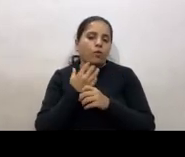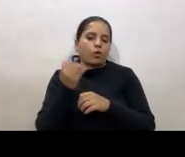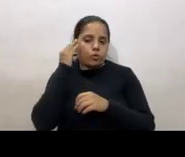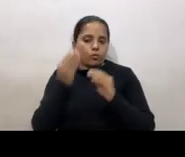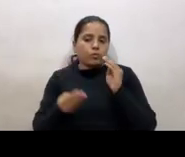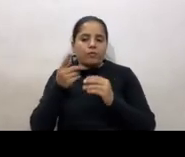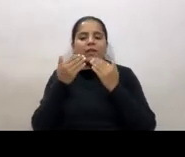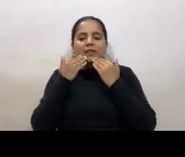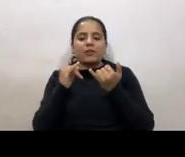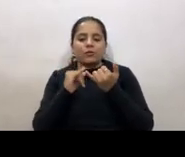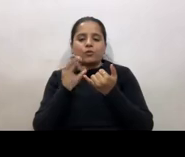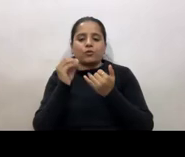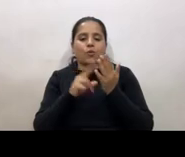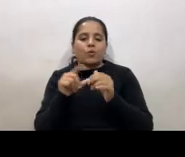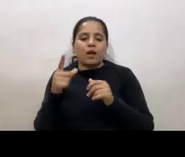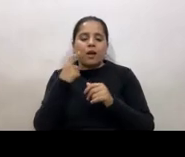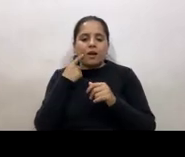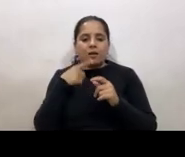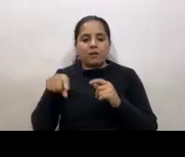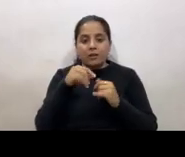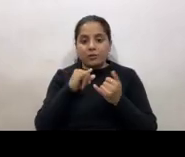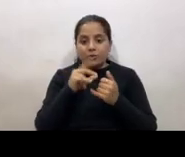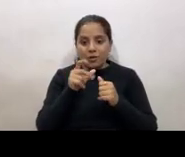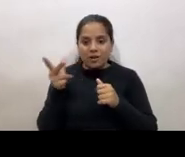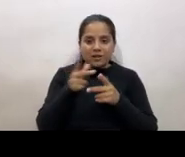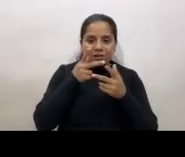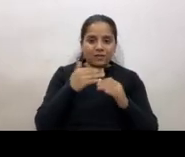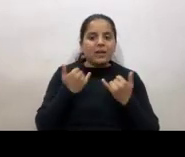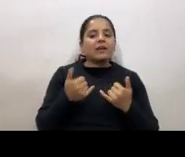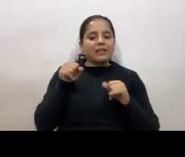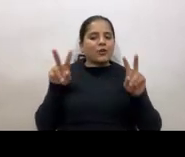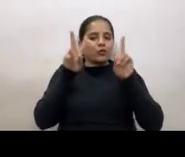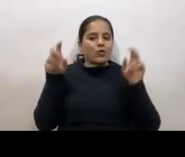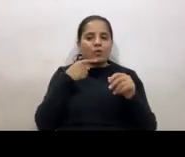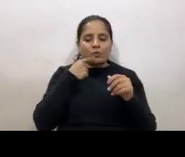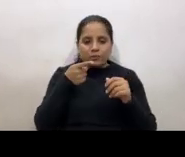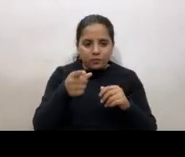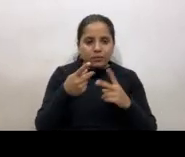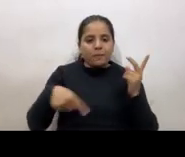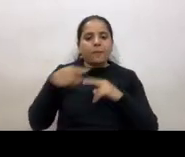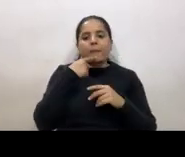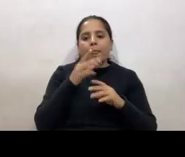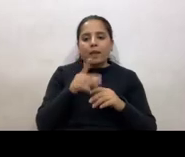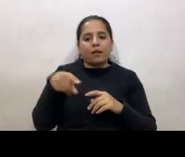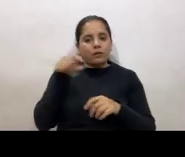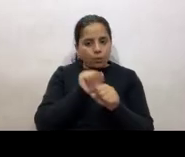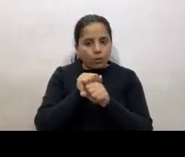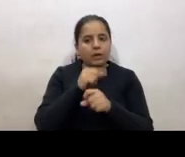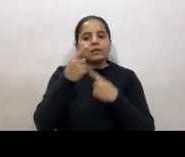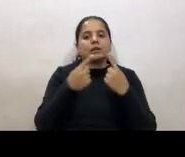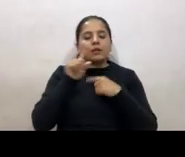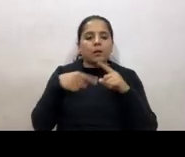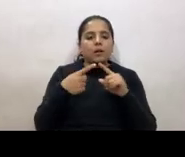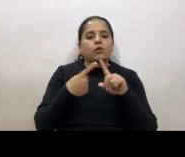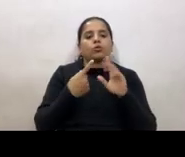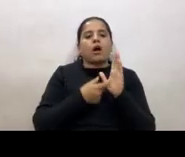Thank you, Sonali. So as Sonali said, and as the title of the workshop also suggests, we are going to discuss about